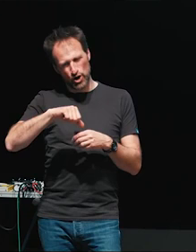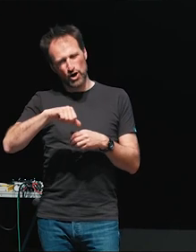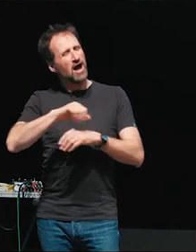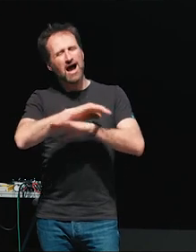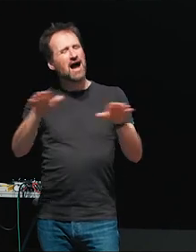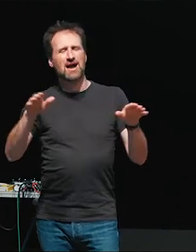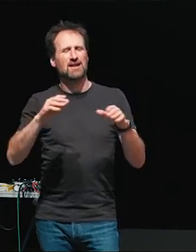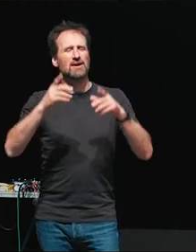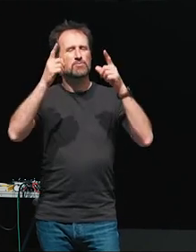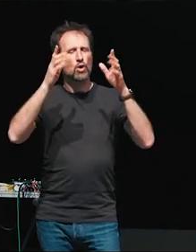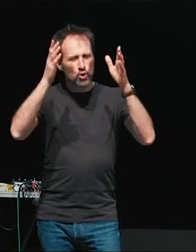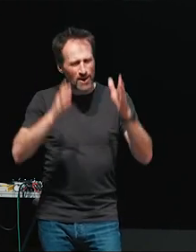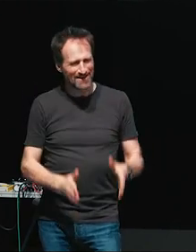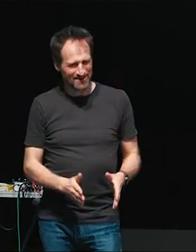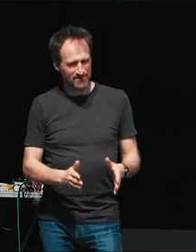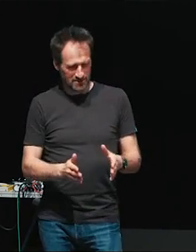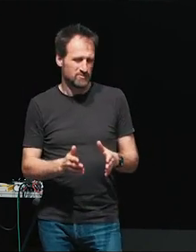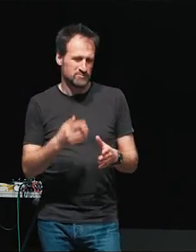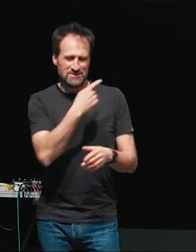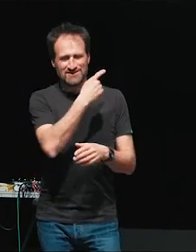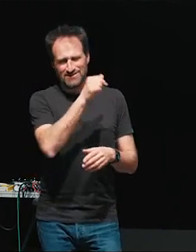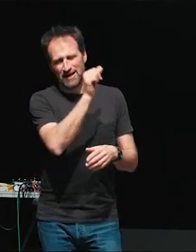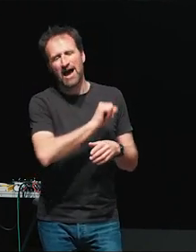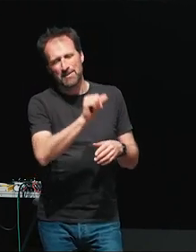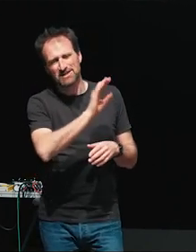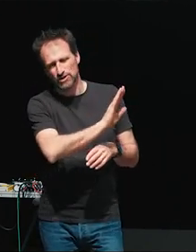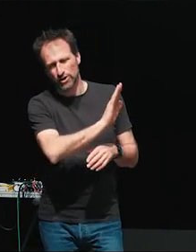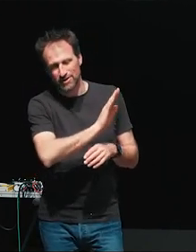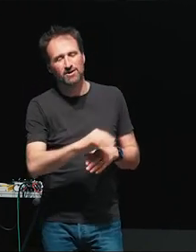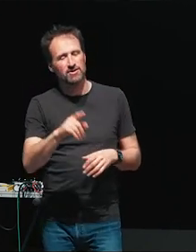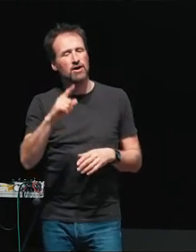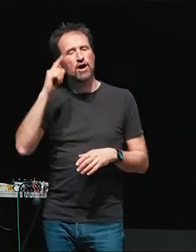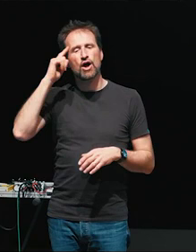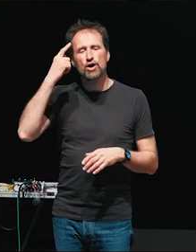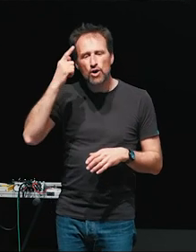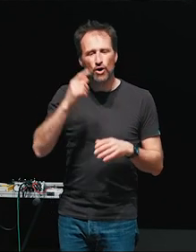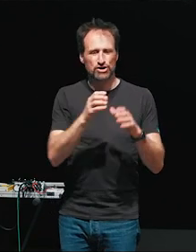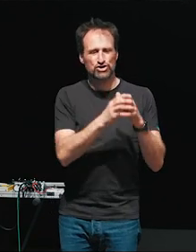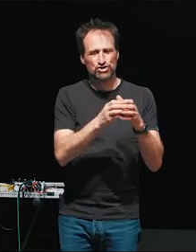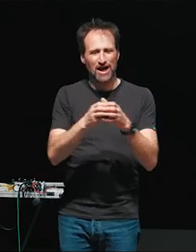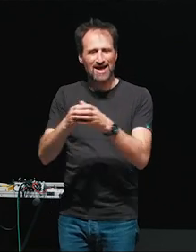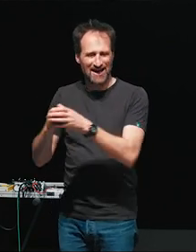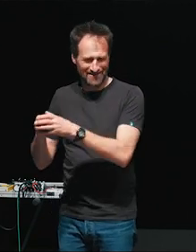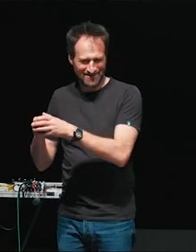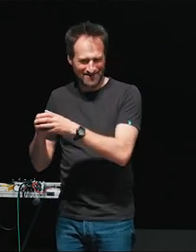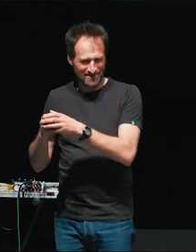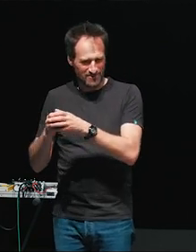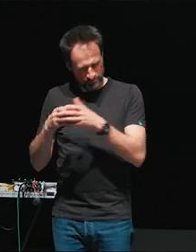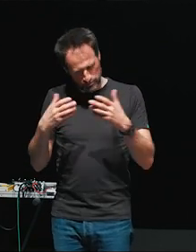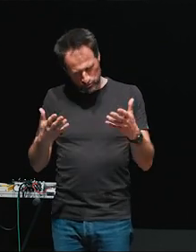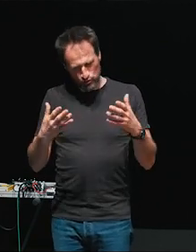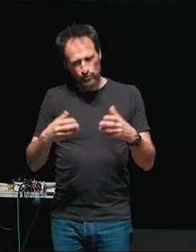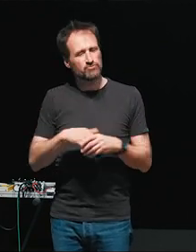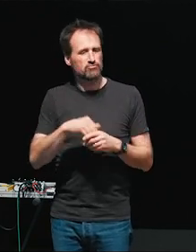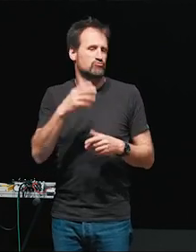we're using Amazon here, they have logical units structured inside them. So when your code starts